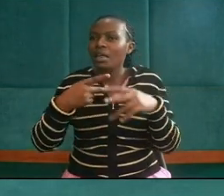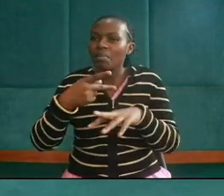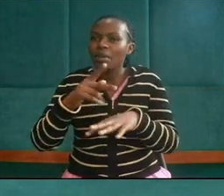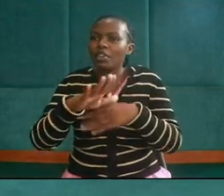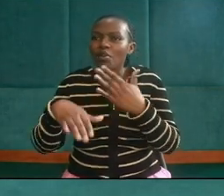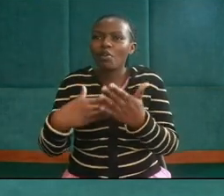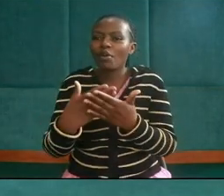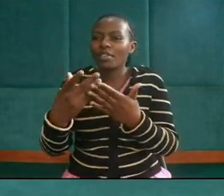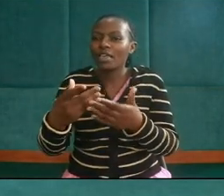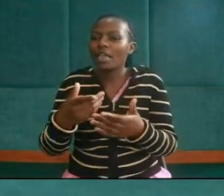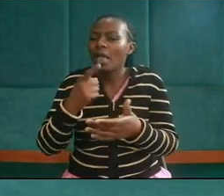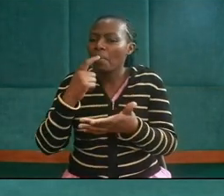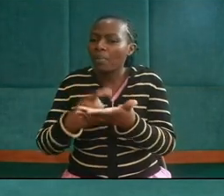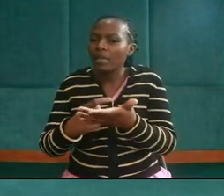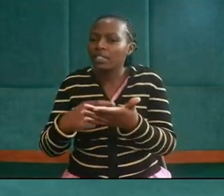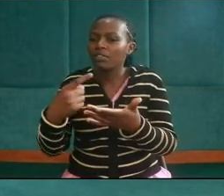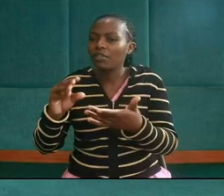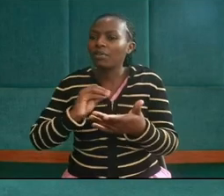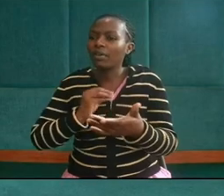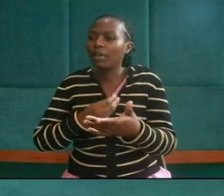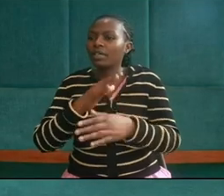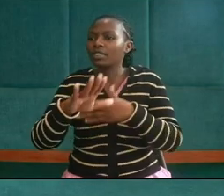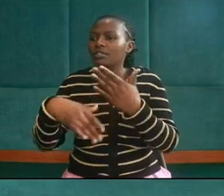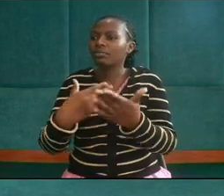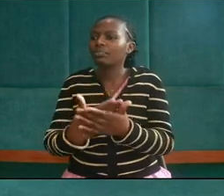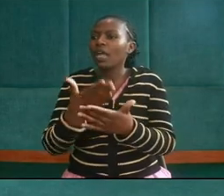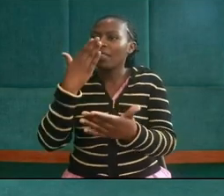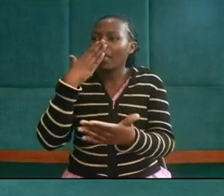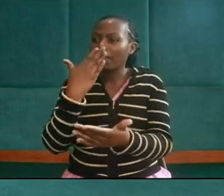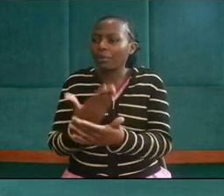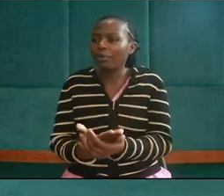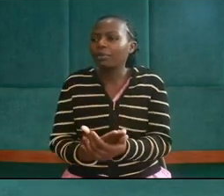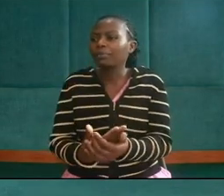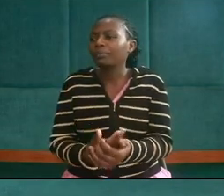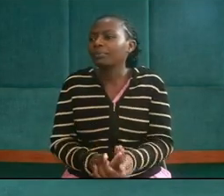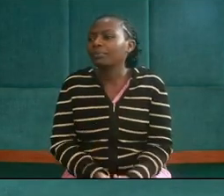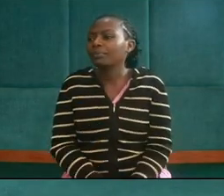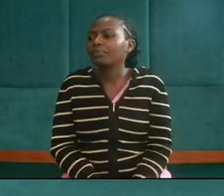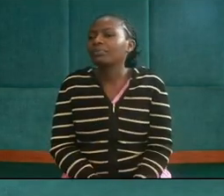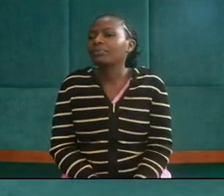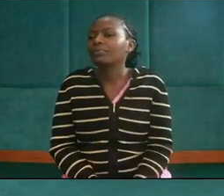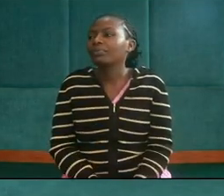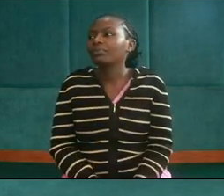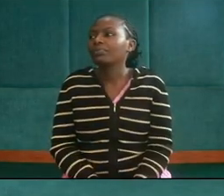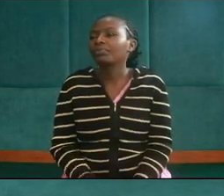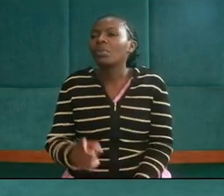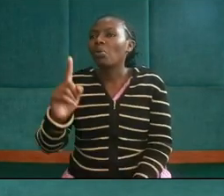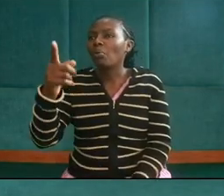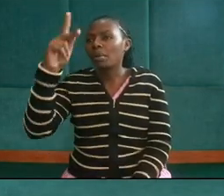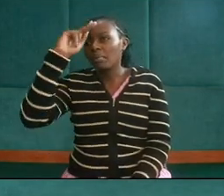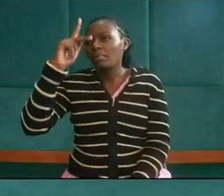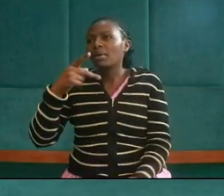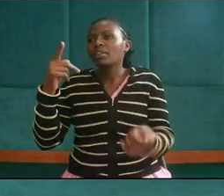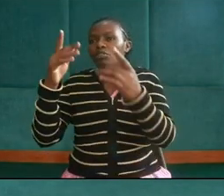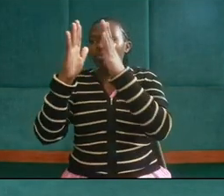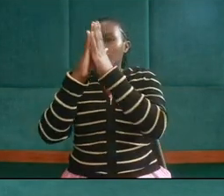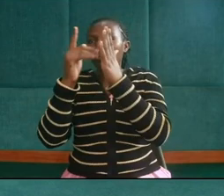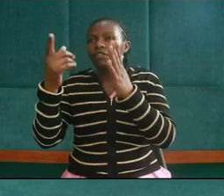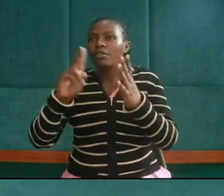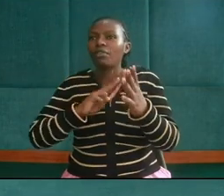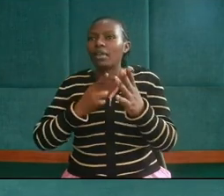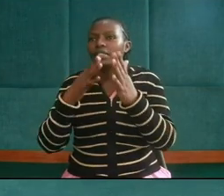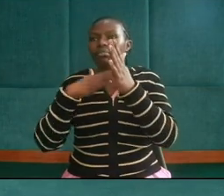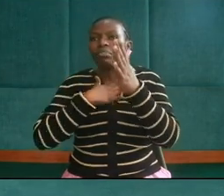price for us. Okay, thank you so much. So can we have one of the parents praying for us?